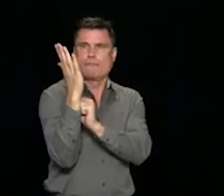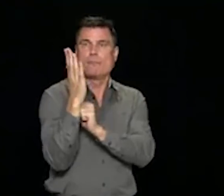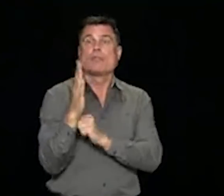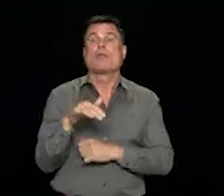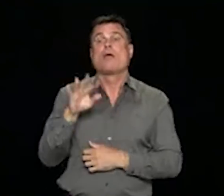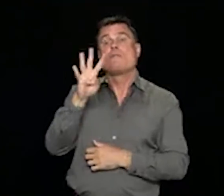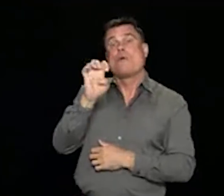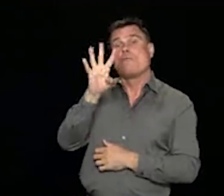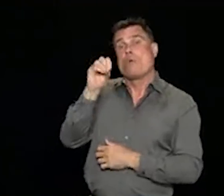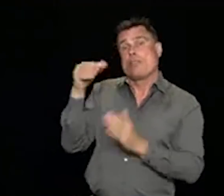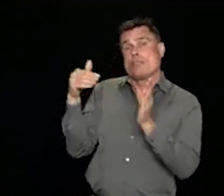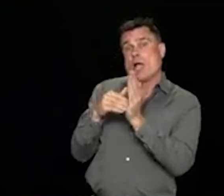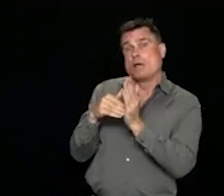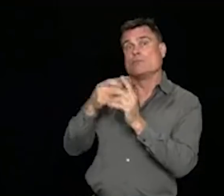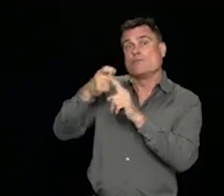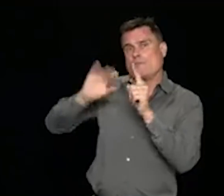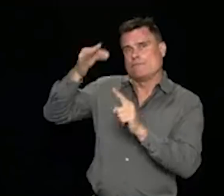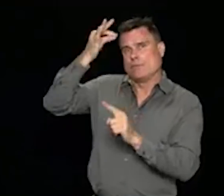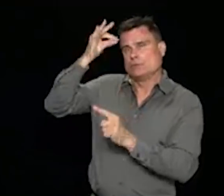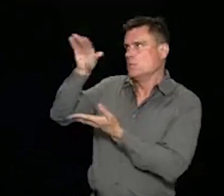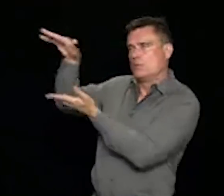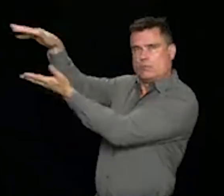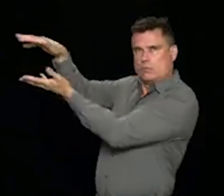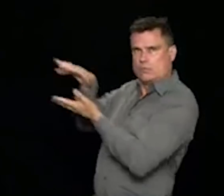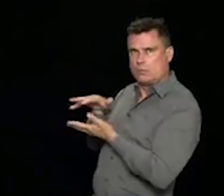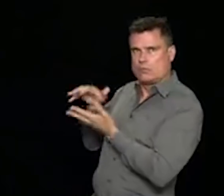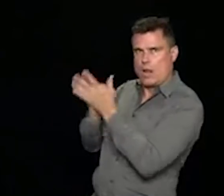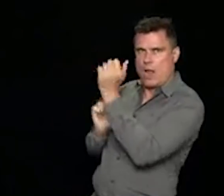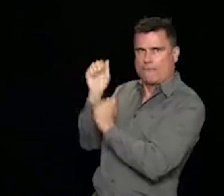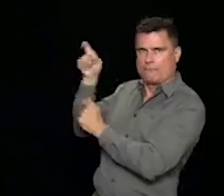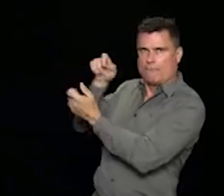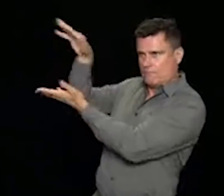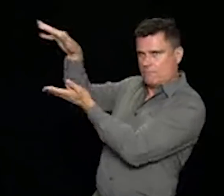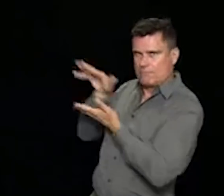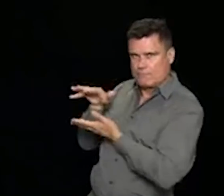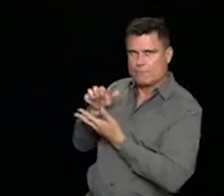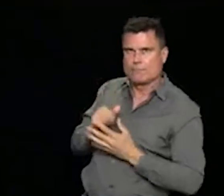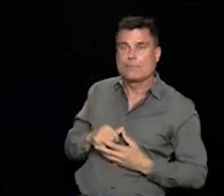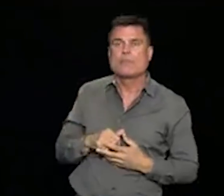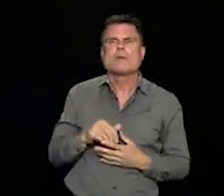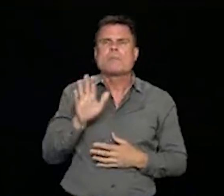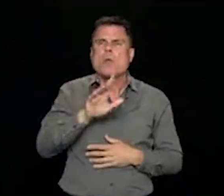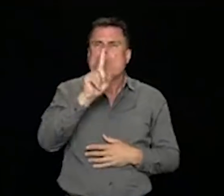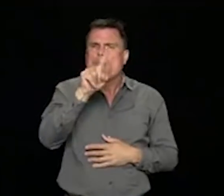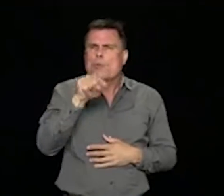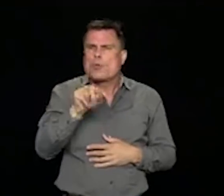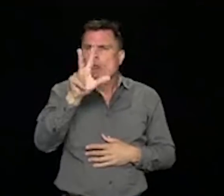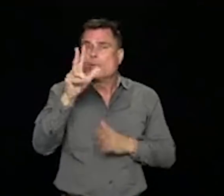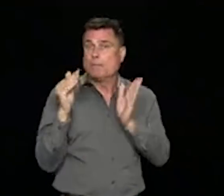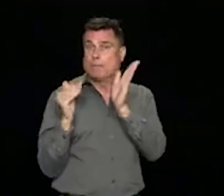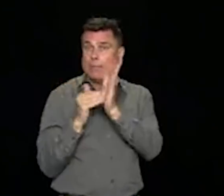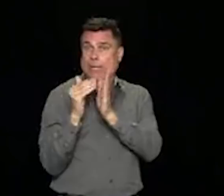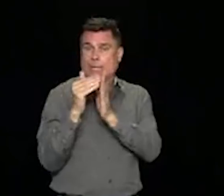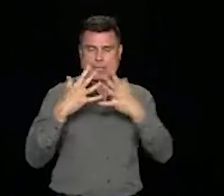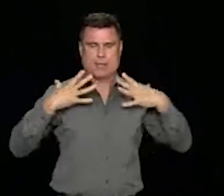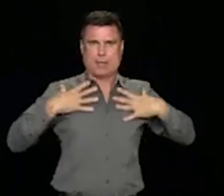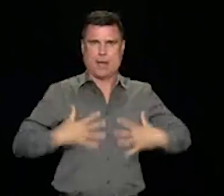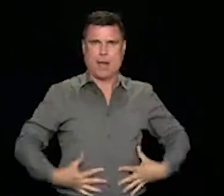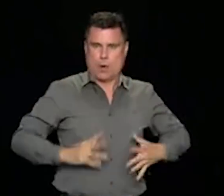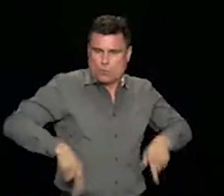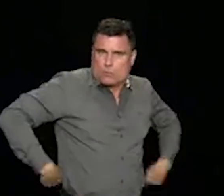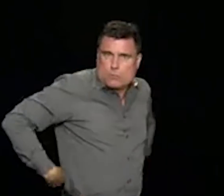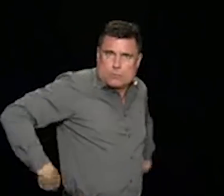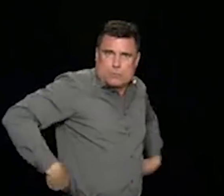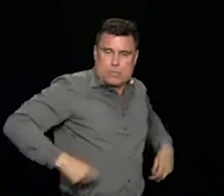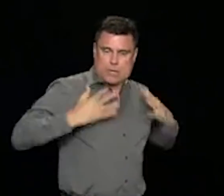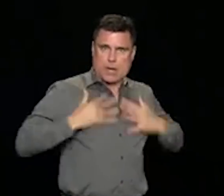these are from the federal government's bulk procurement, or 1.7%, and approximately 1.3 million gowns. Today, I can tell you that